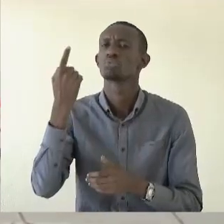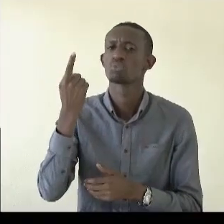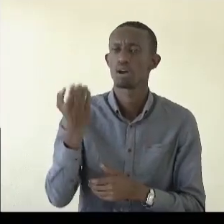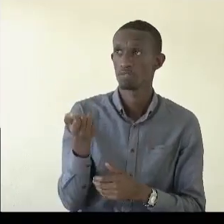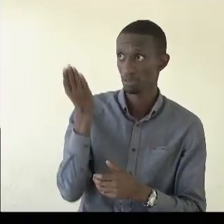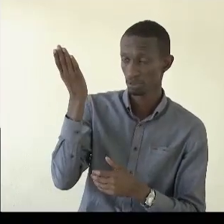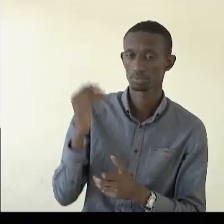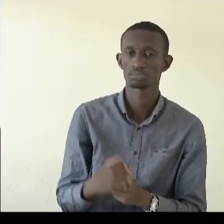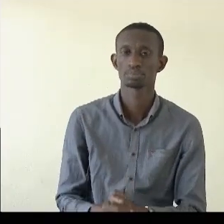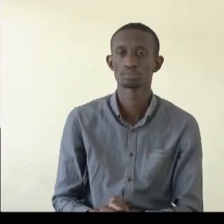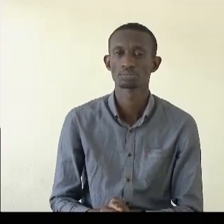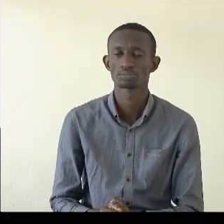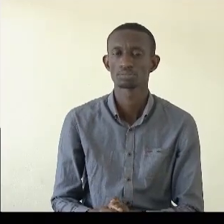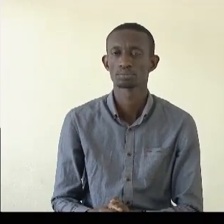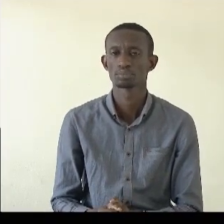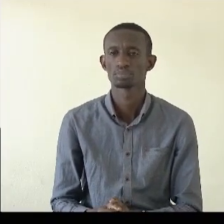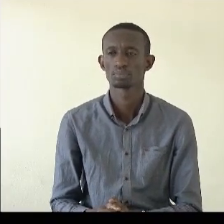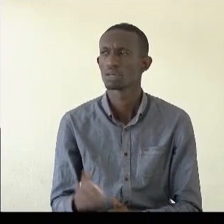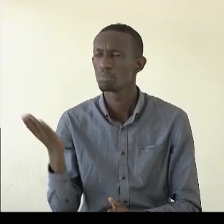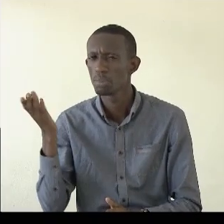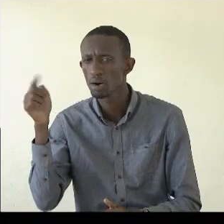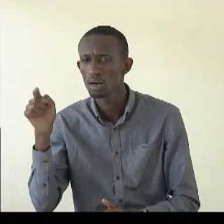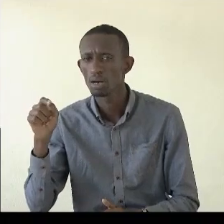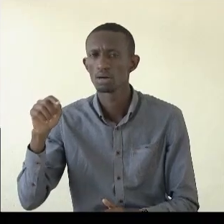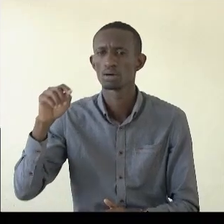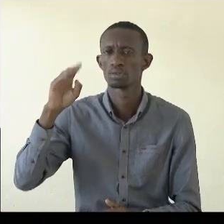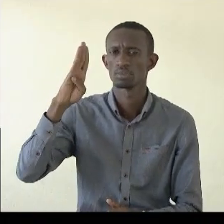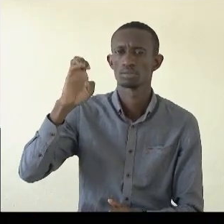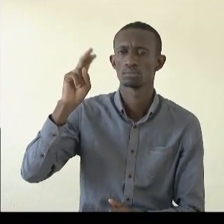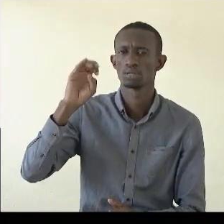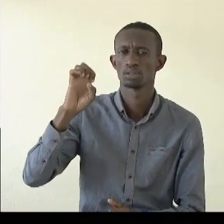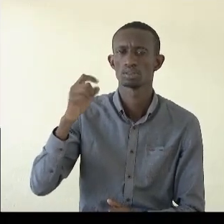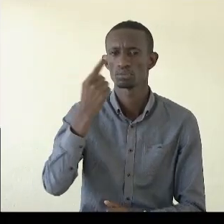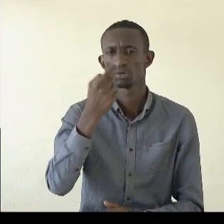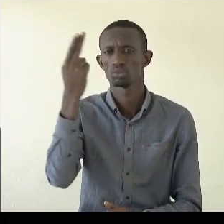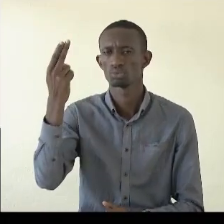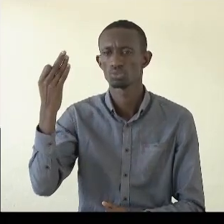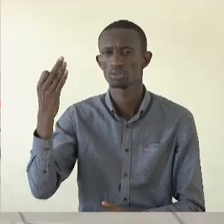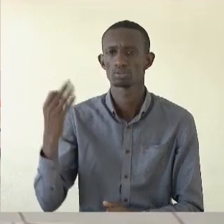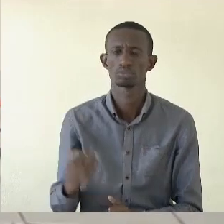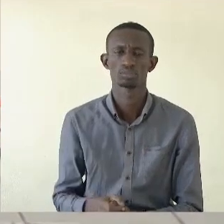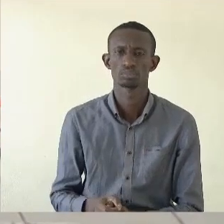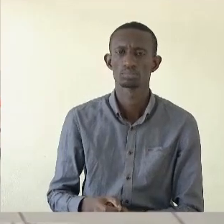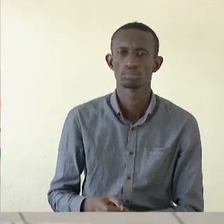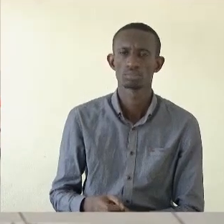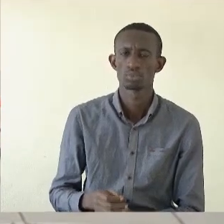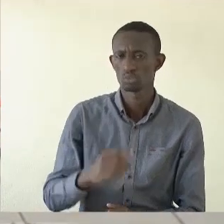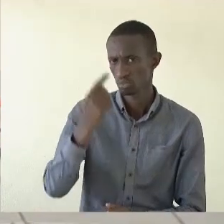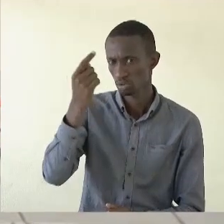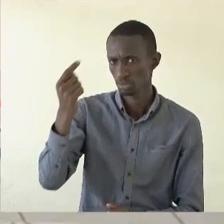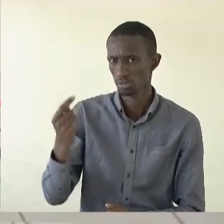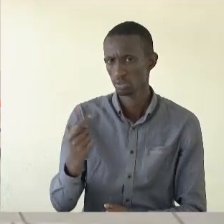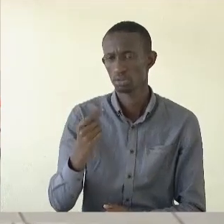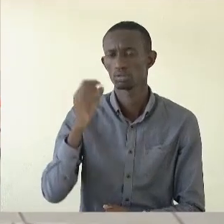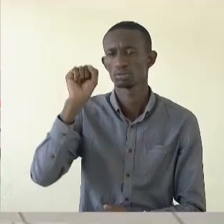over here. This benzene 1,2,3-trioic acid, because these are the substituents that are